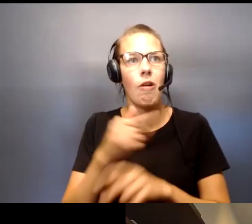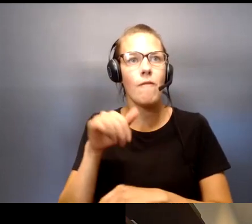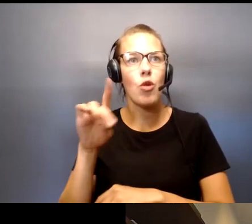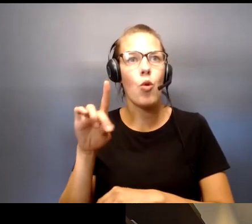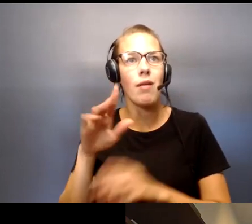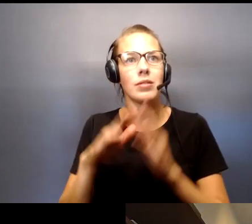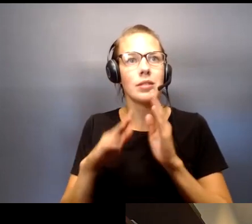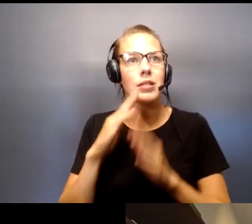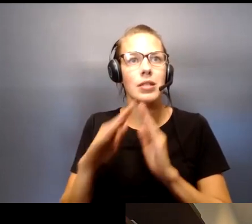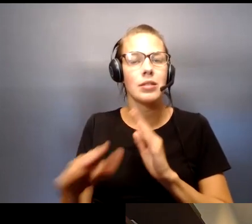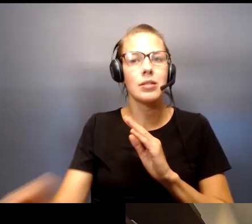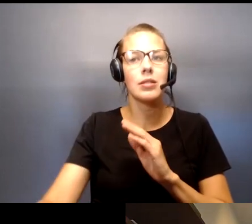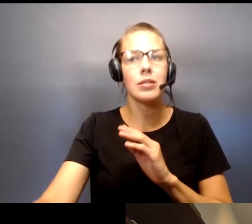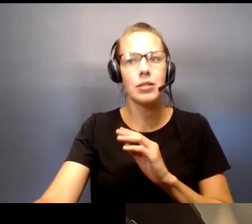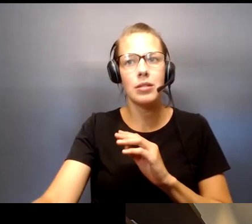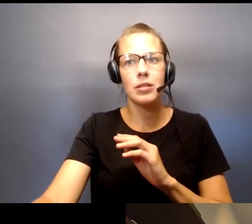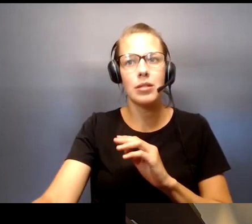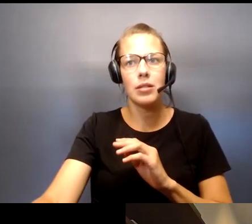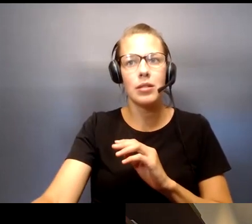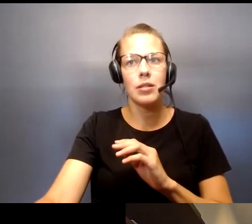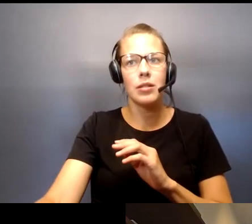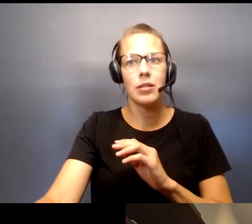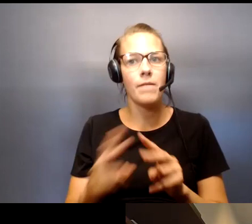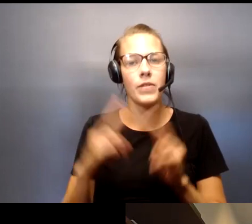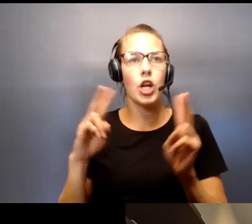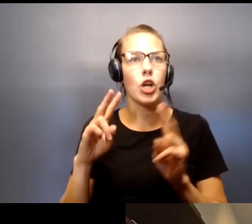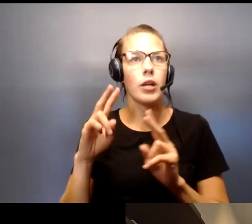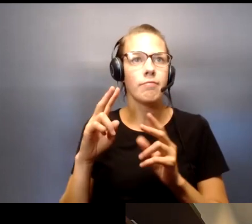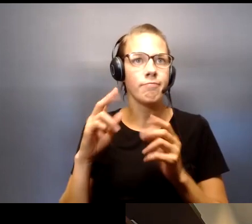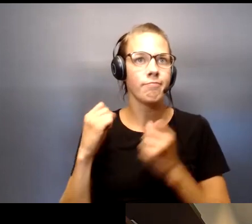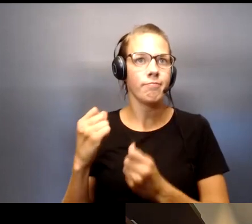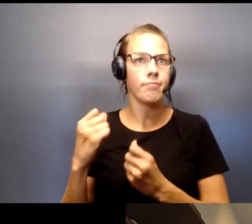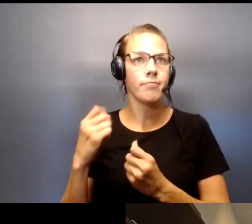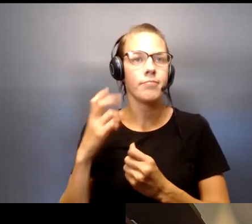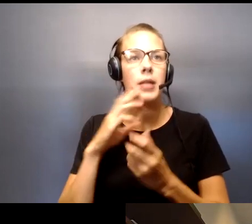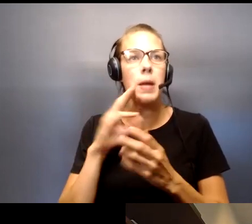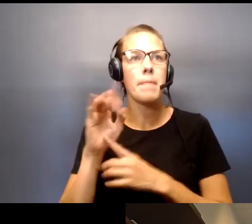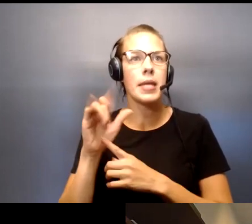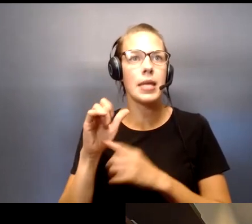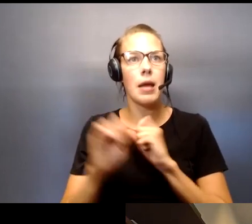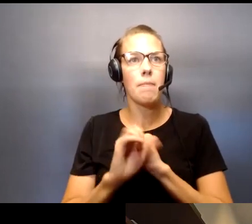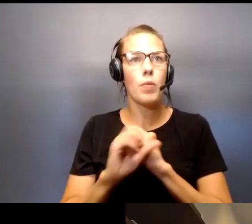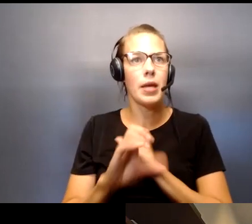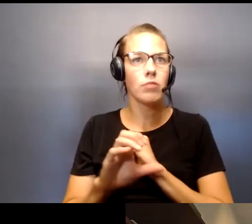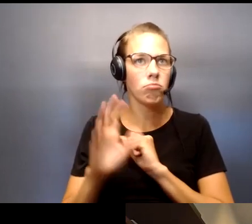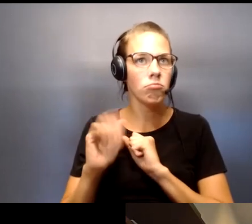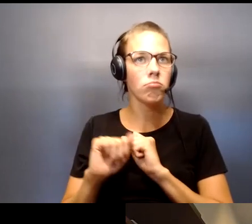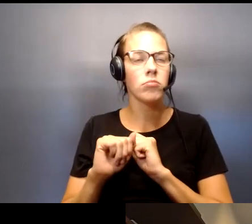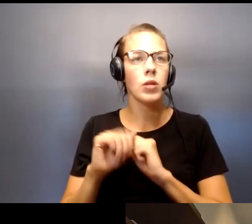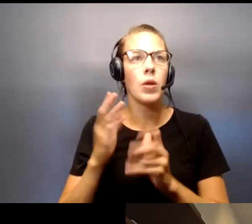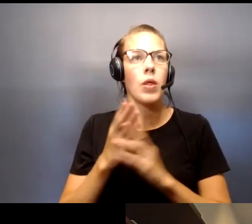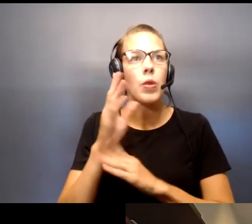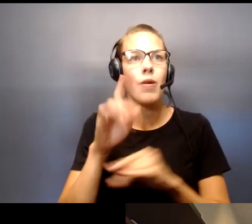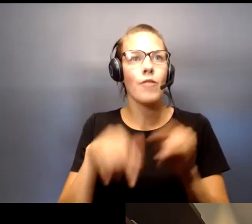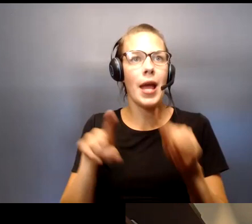Cities. So we've got a very robust media and promotional campaign through the variety